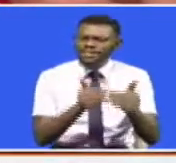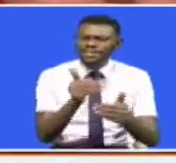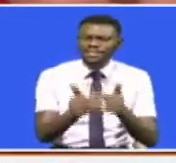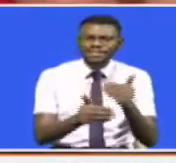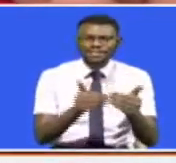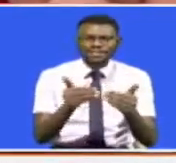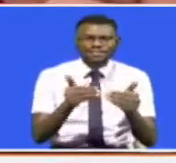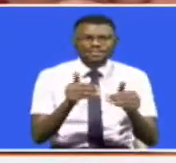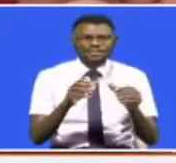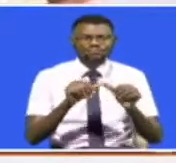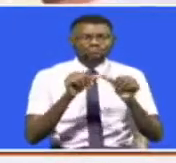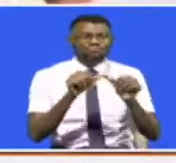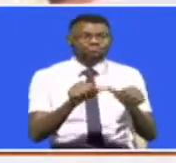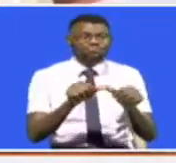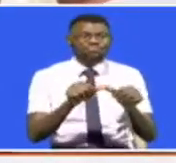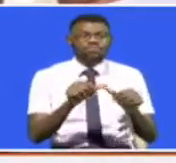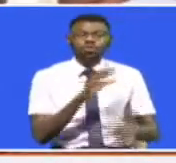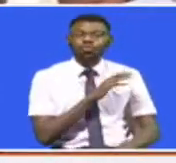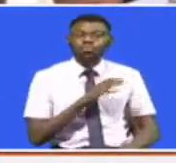ities